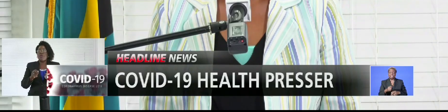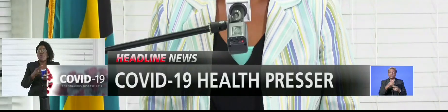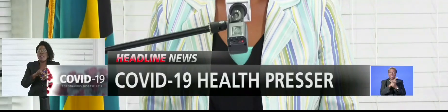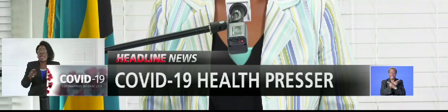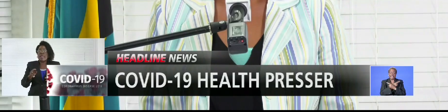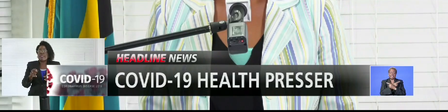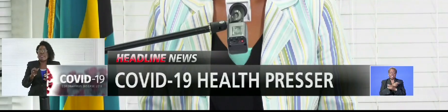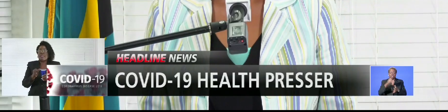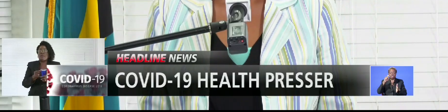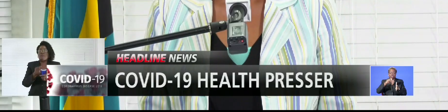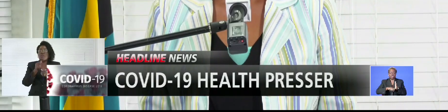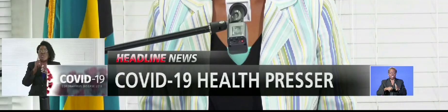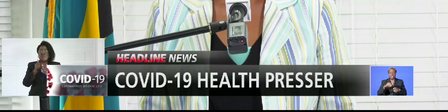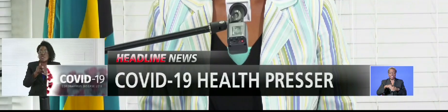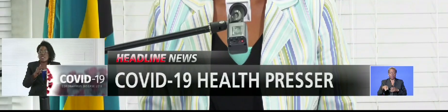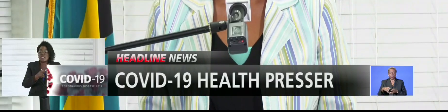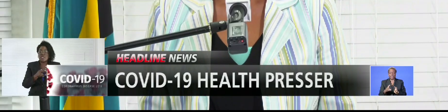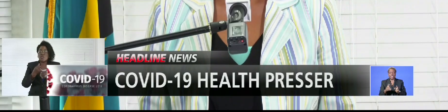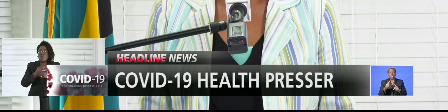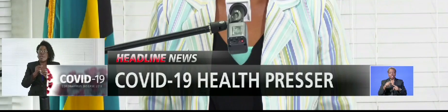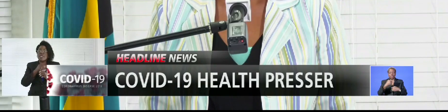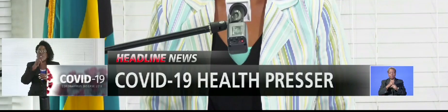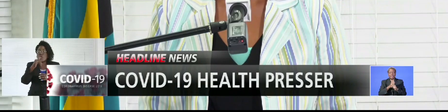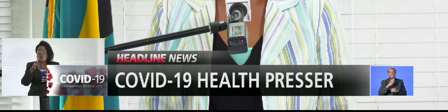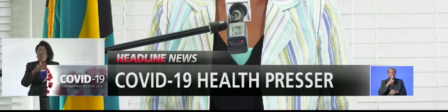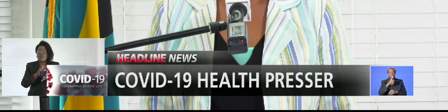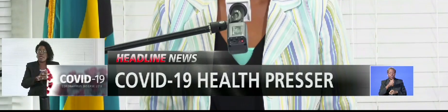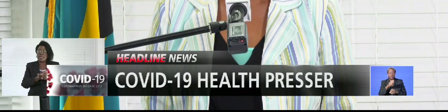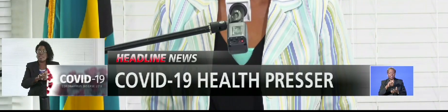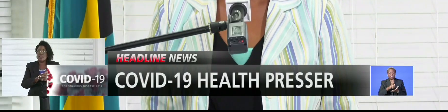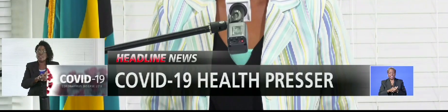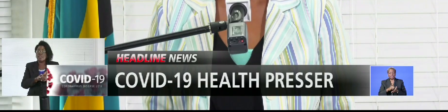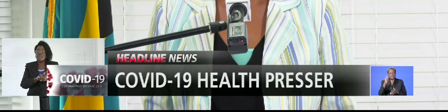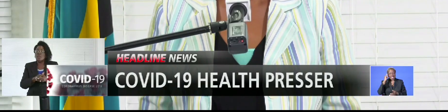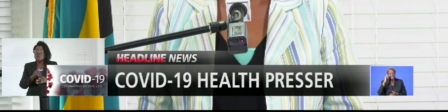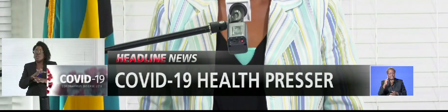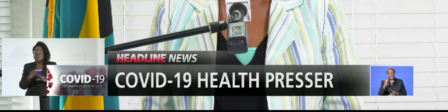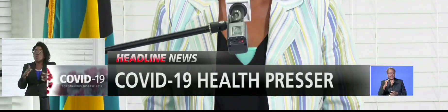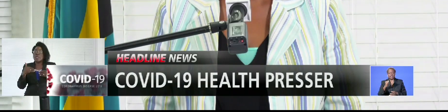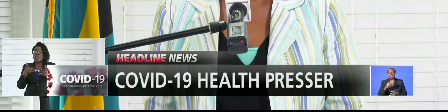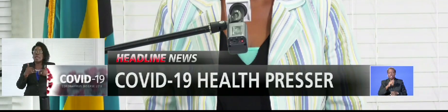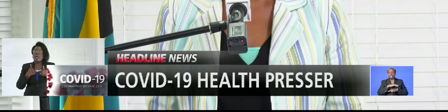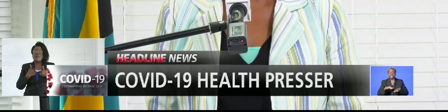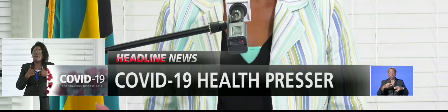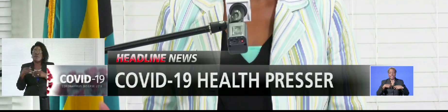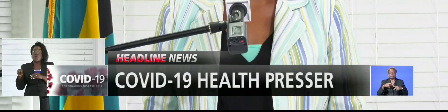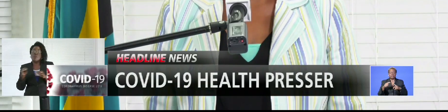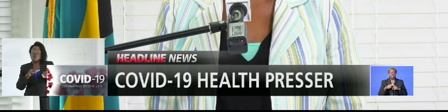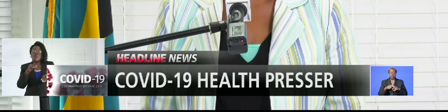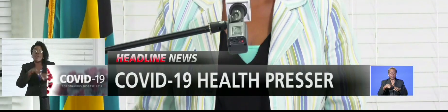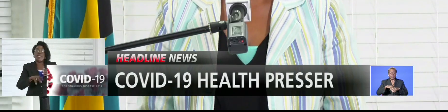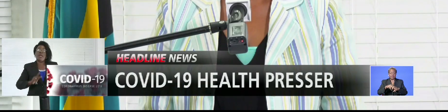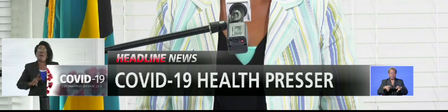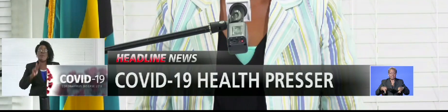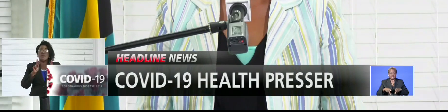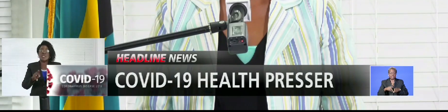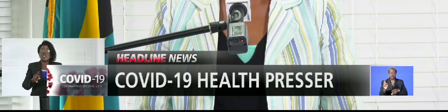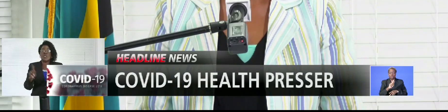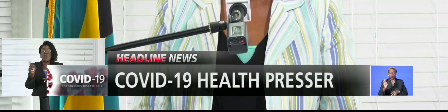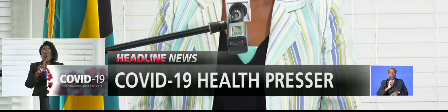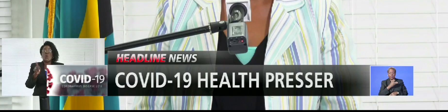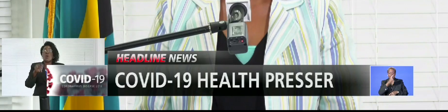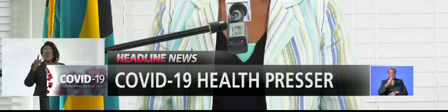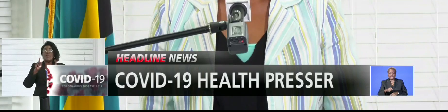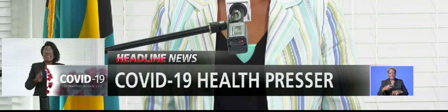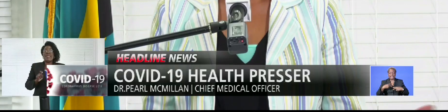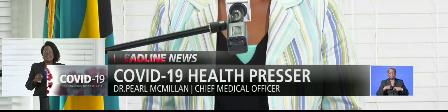way to ensure that we ideally do not have to move in a position where we need to now